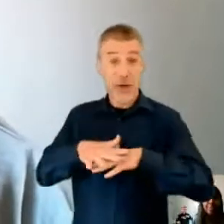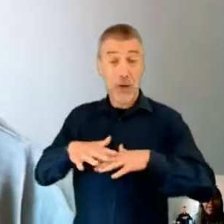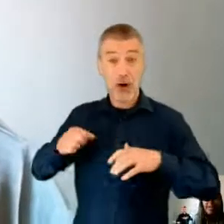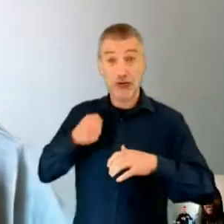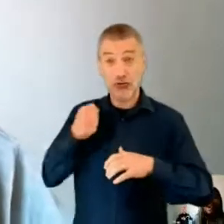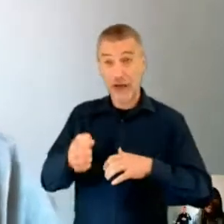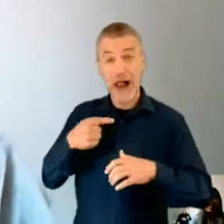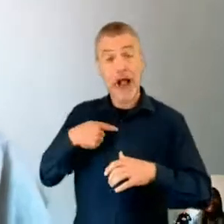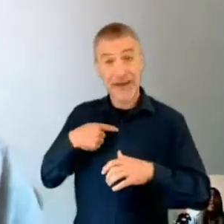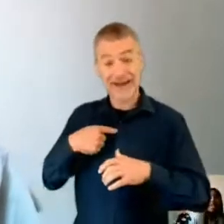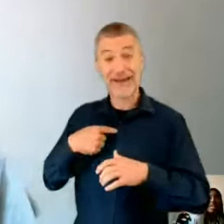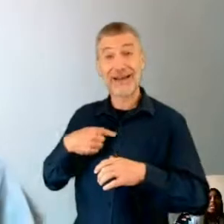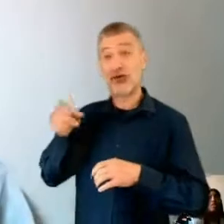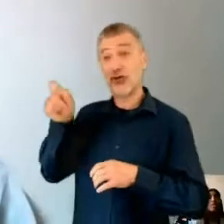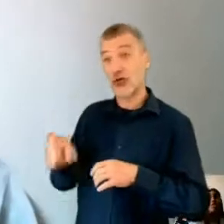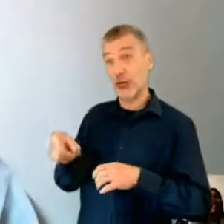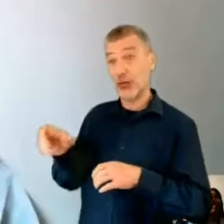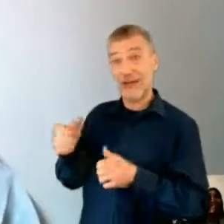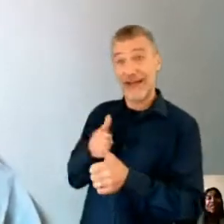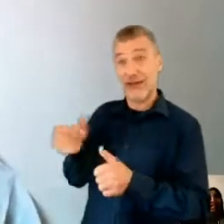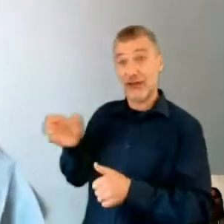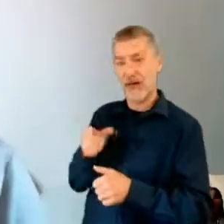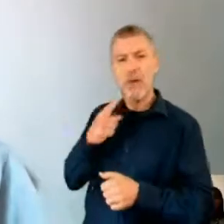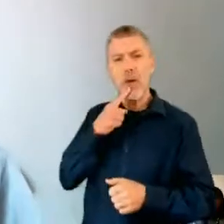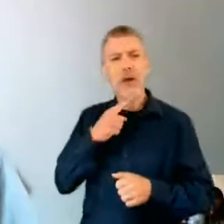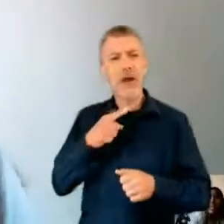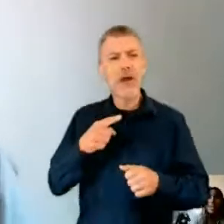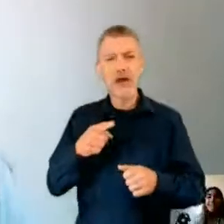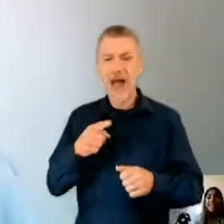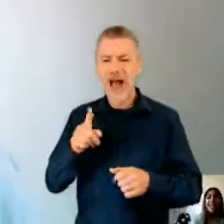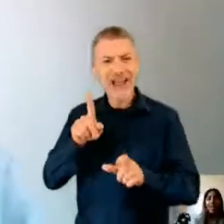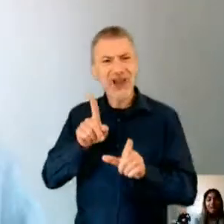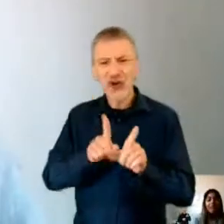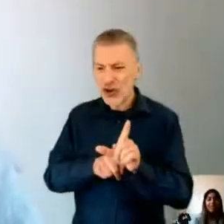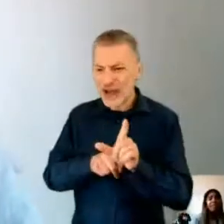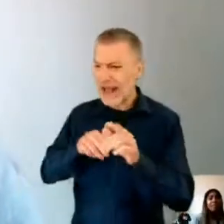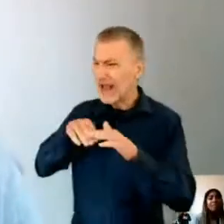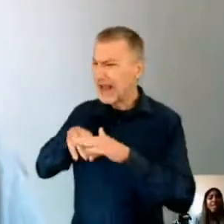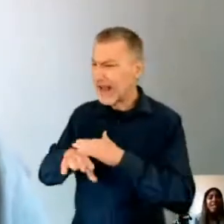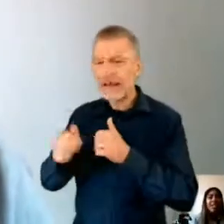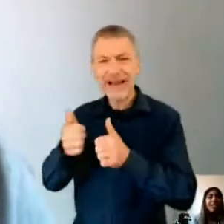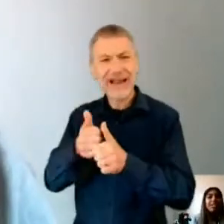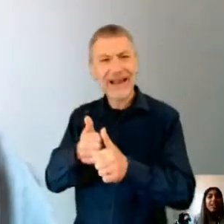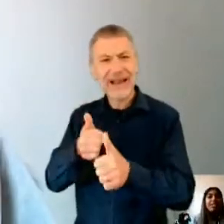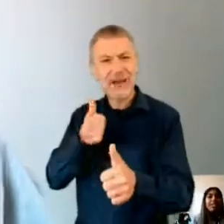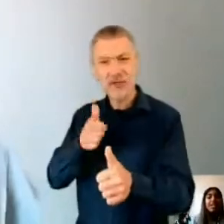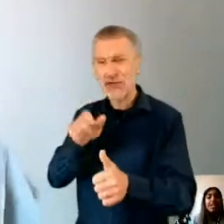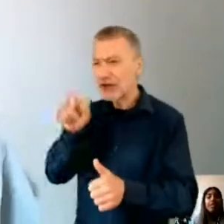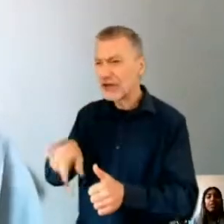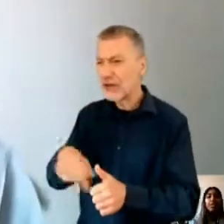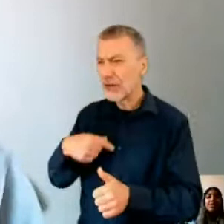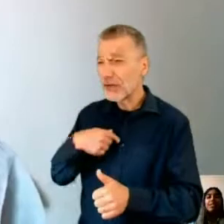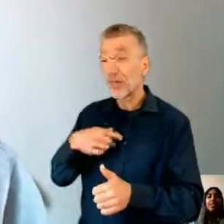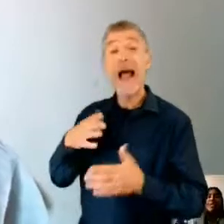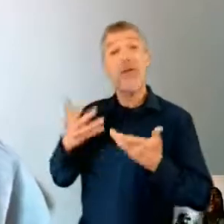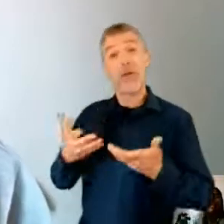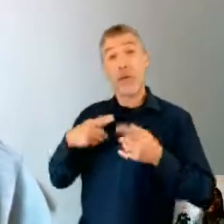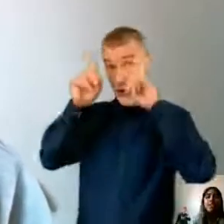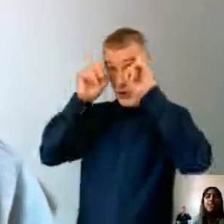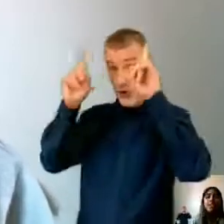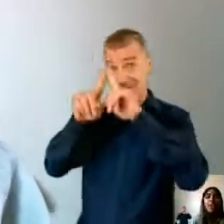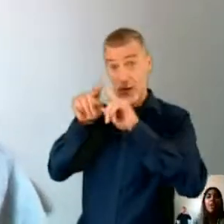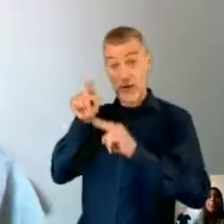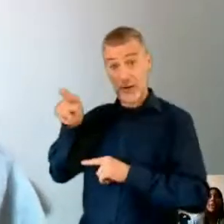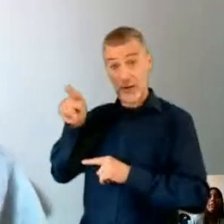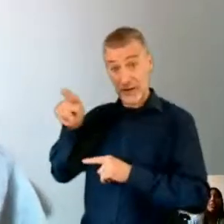team. But just in case you don't know what a year in industry student is, it just means that at university, a course is typically 3